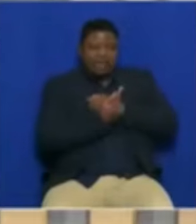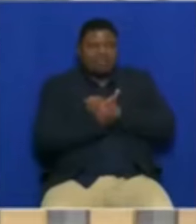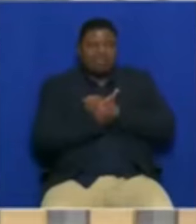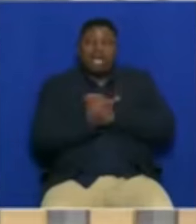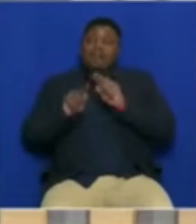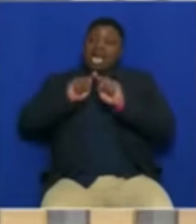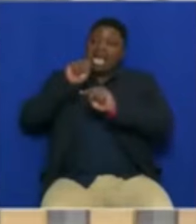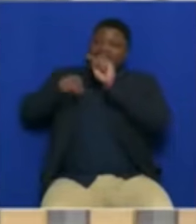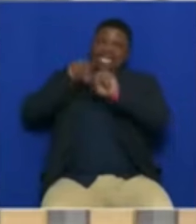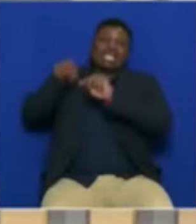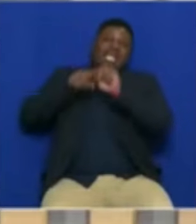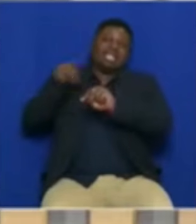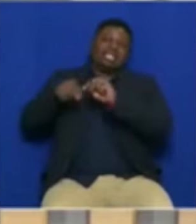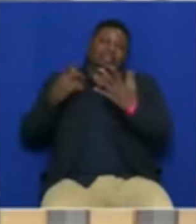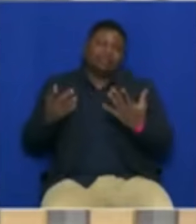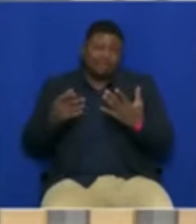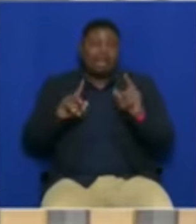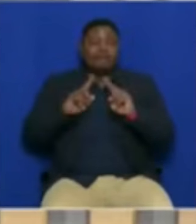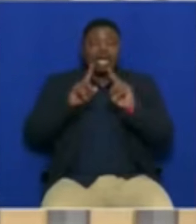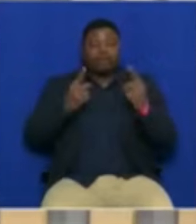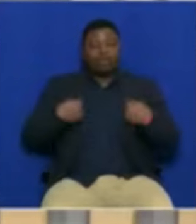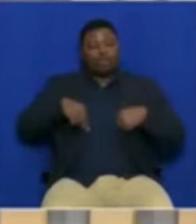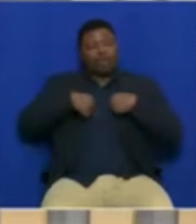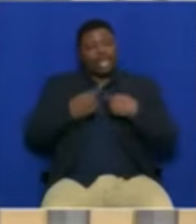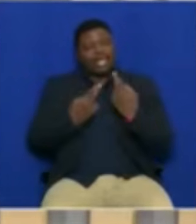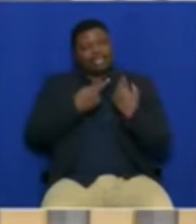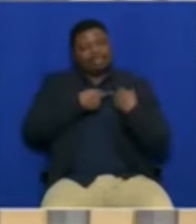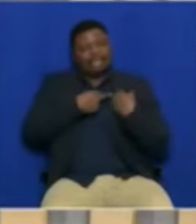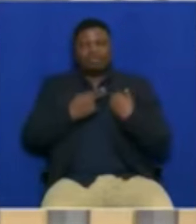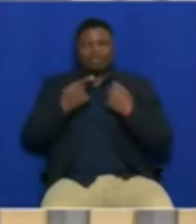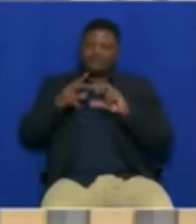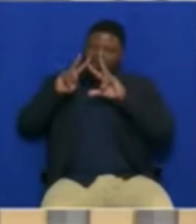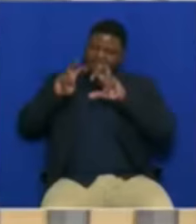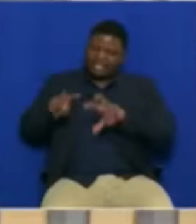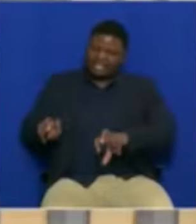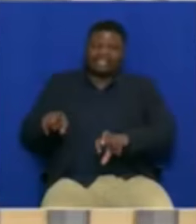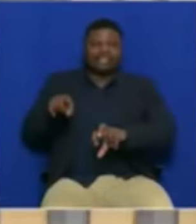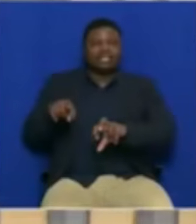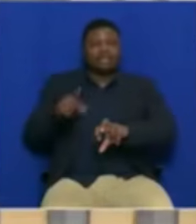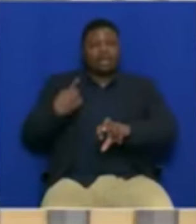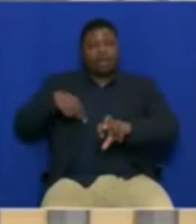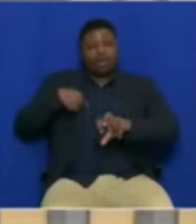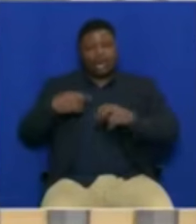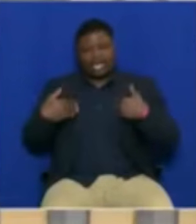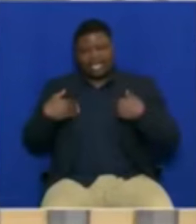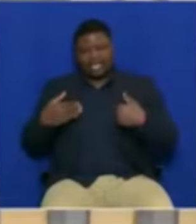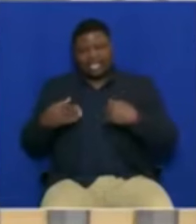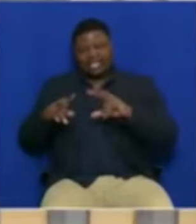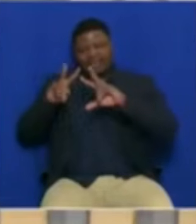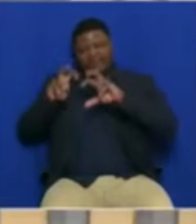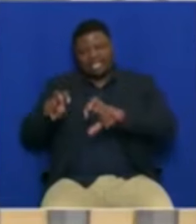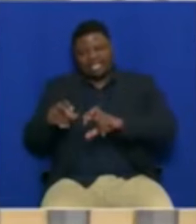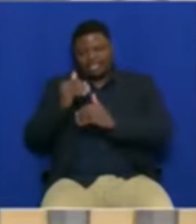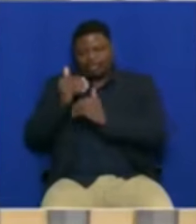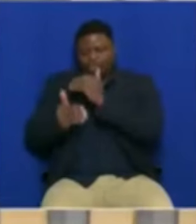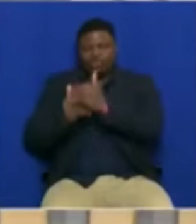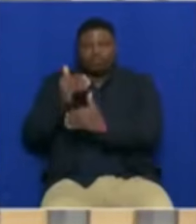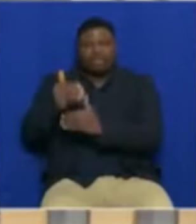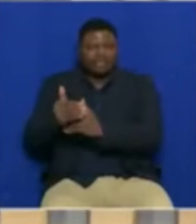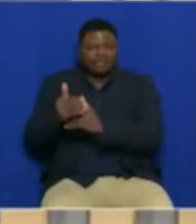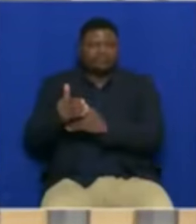investigate. So we start the investigation process, and when we, say for example, we start the